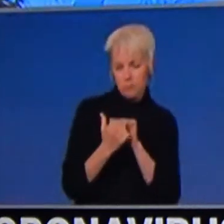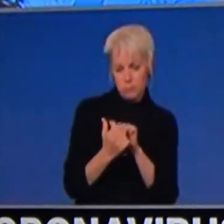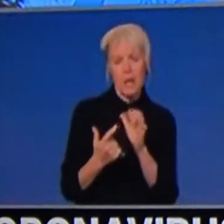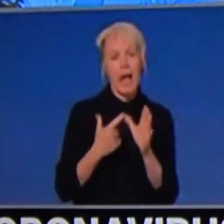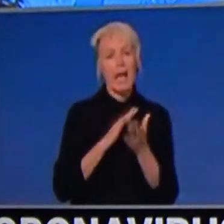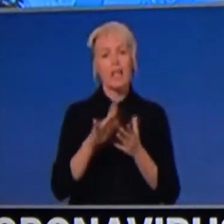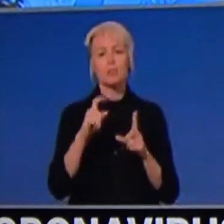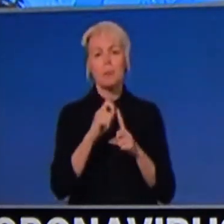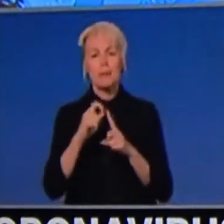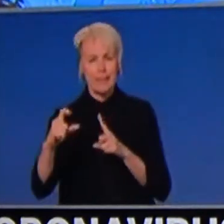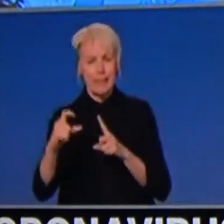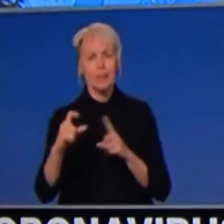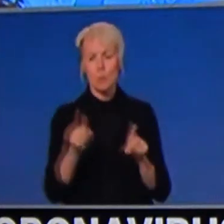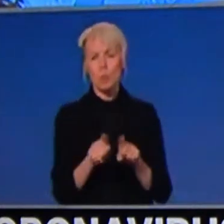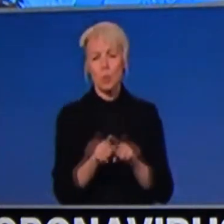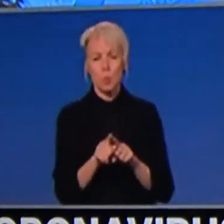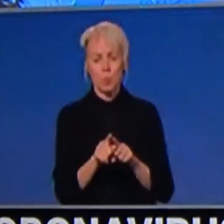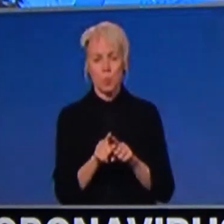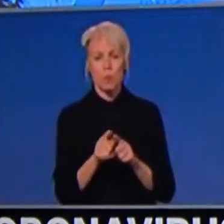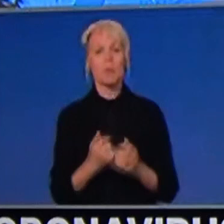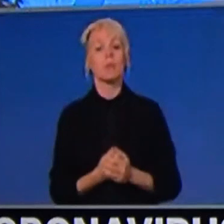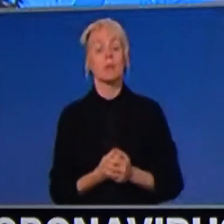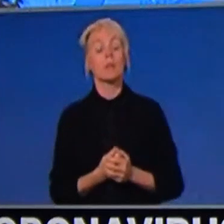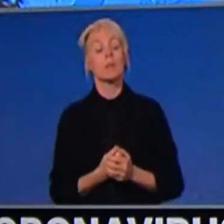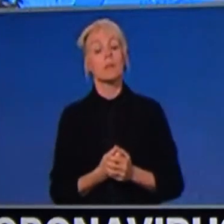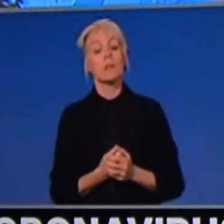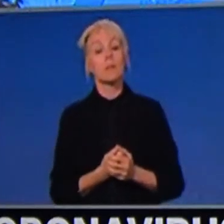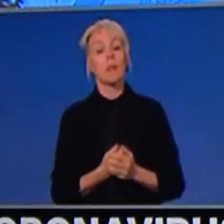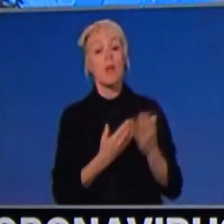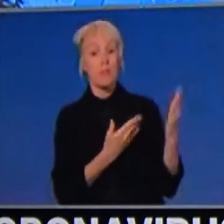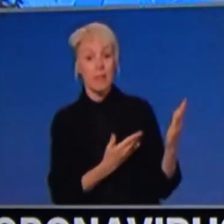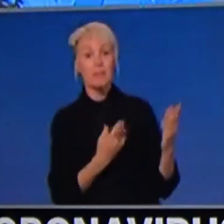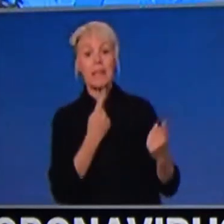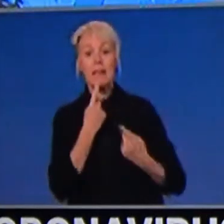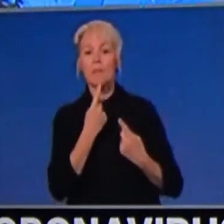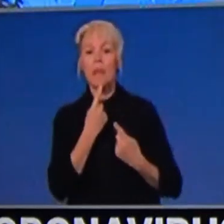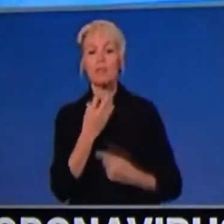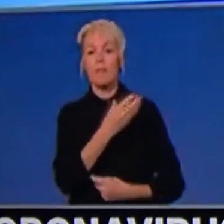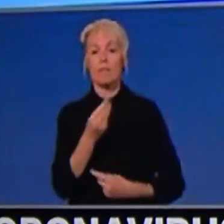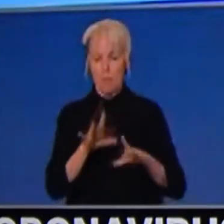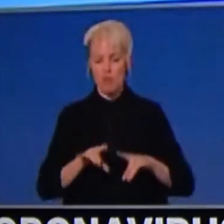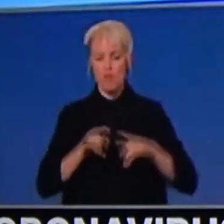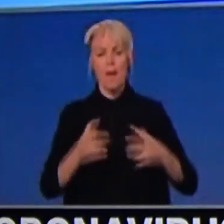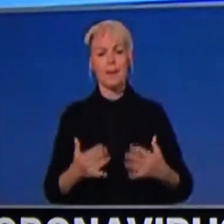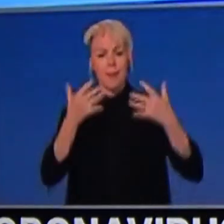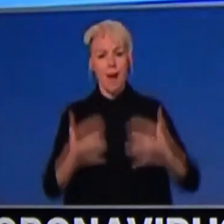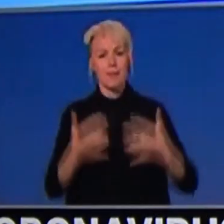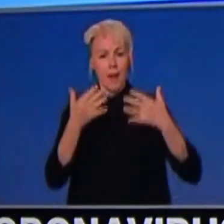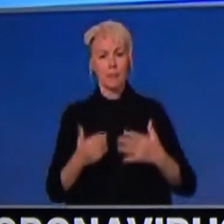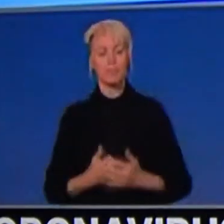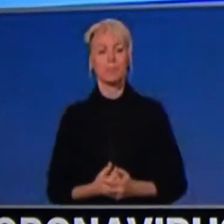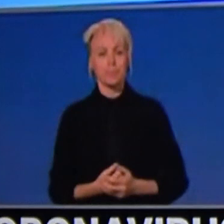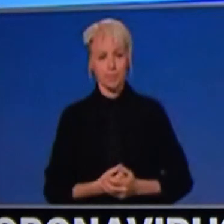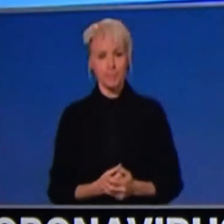this afternoon using some early Australian data. And I think you've all got a handout showing these slides, so we'll just